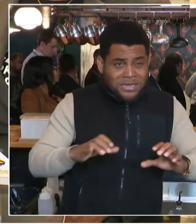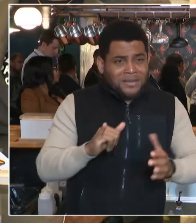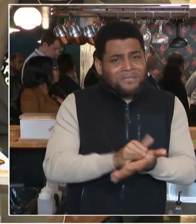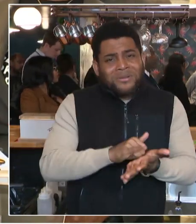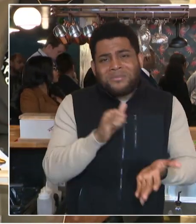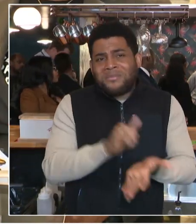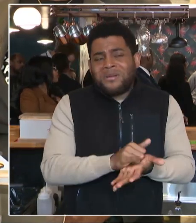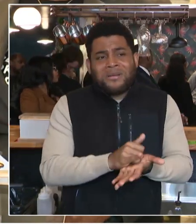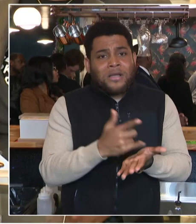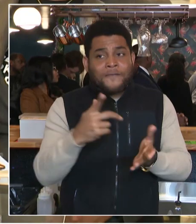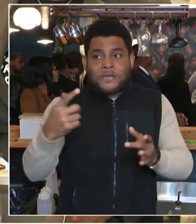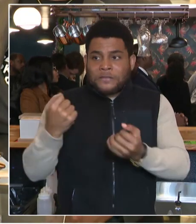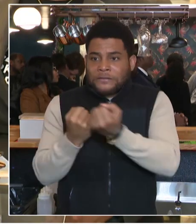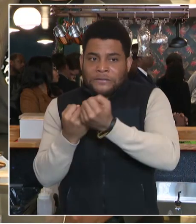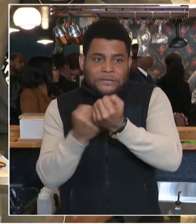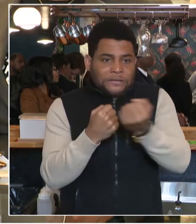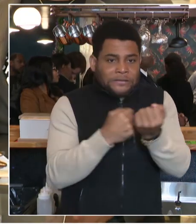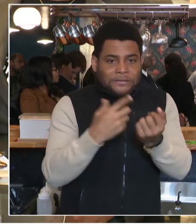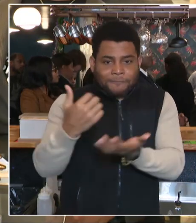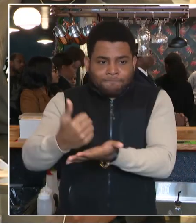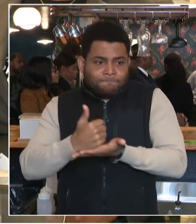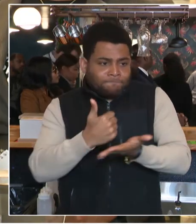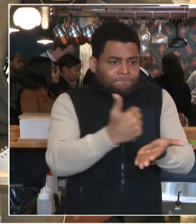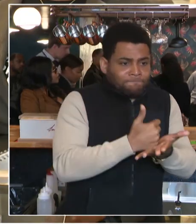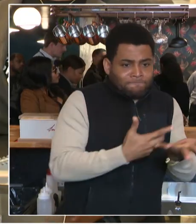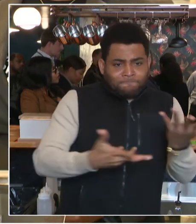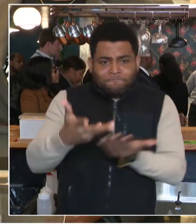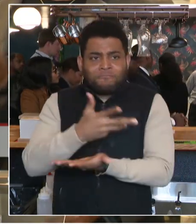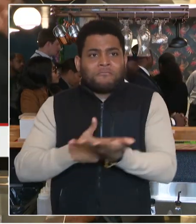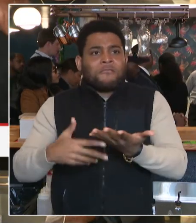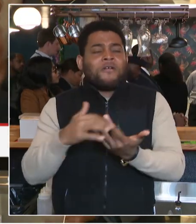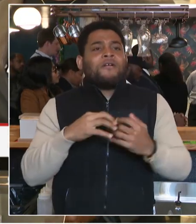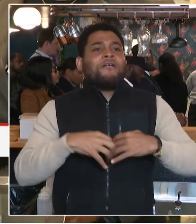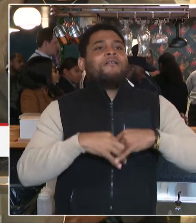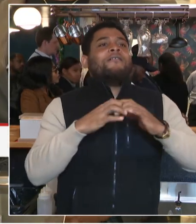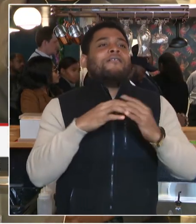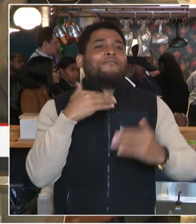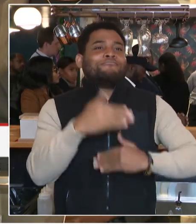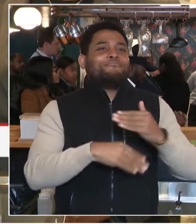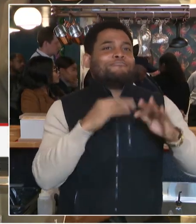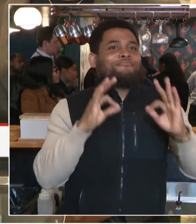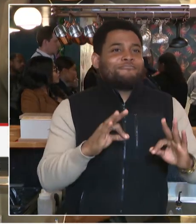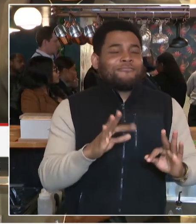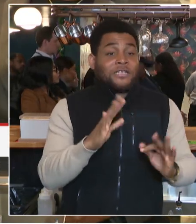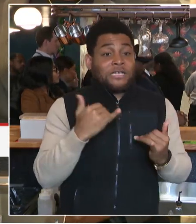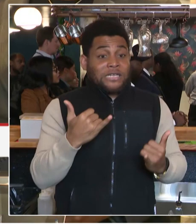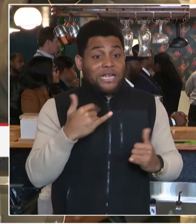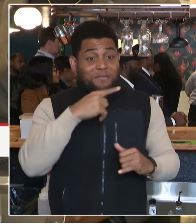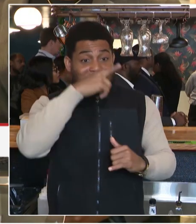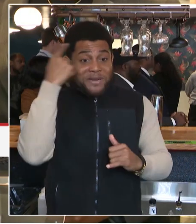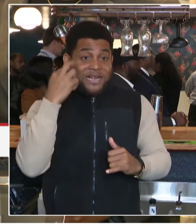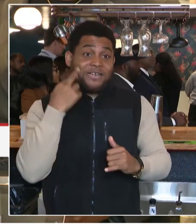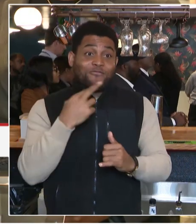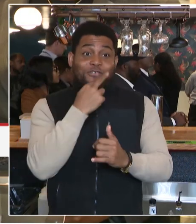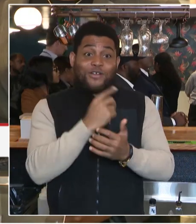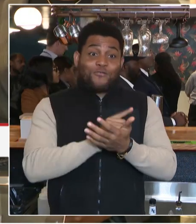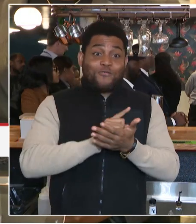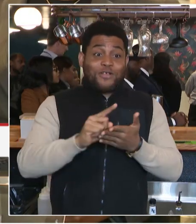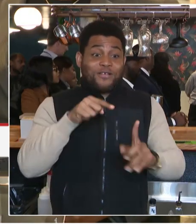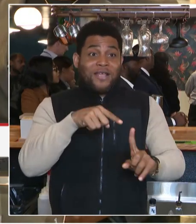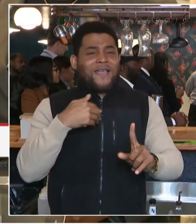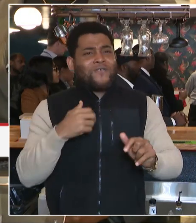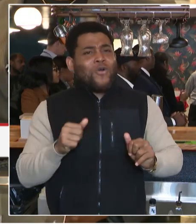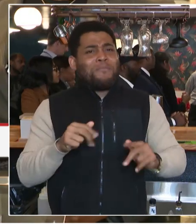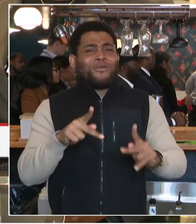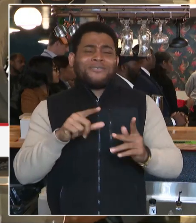is an opportunity for us to elevate and emphasize the importance of supporting our businesses, and we cannot do it just for